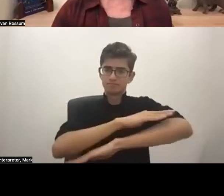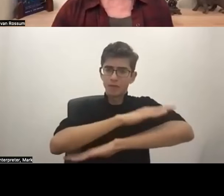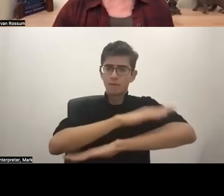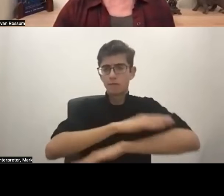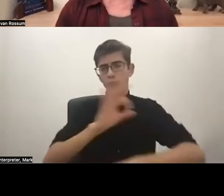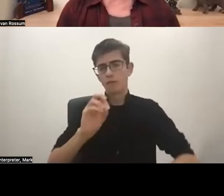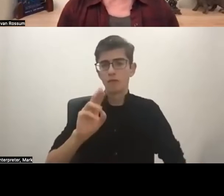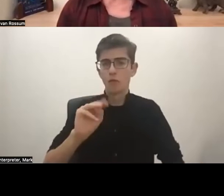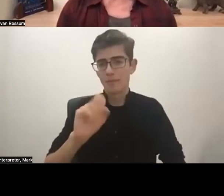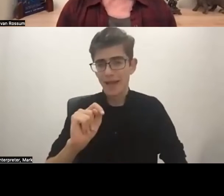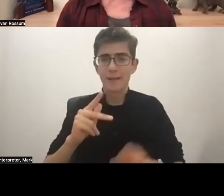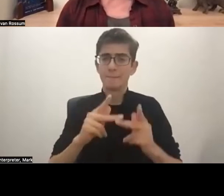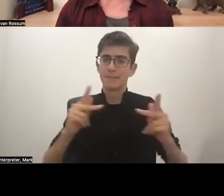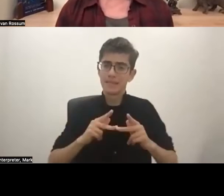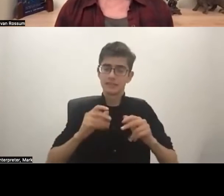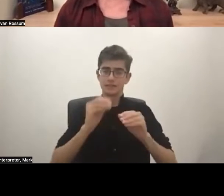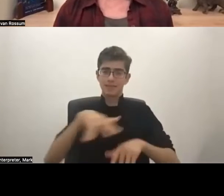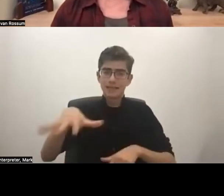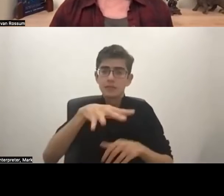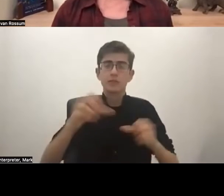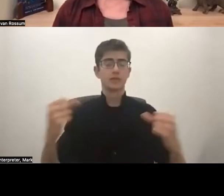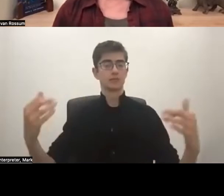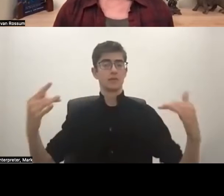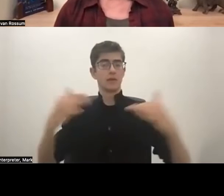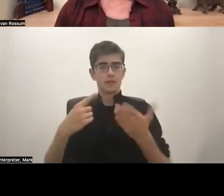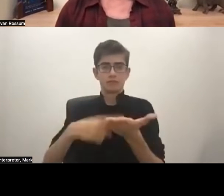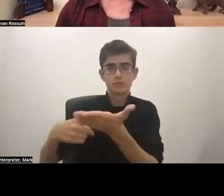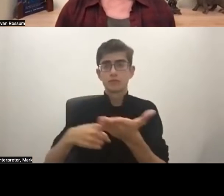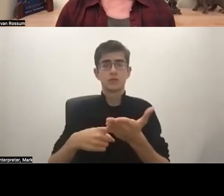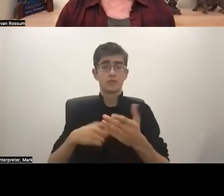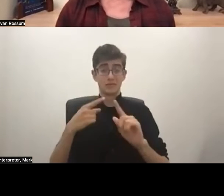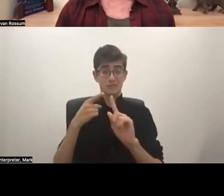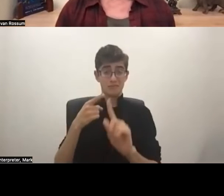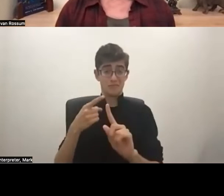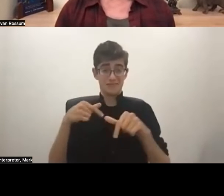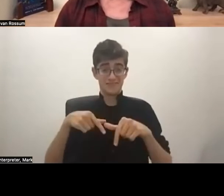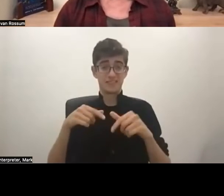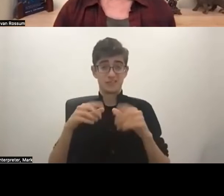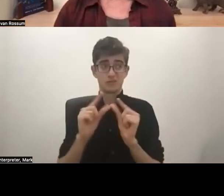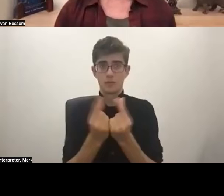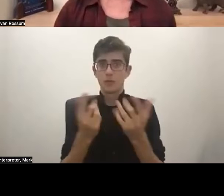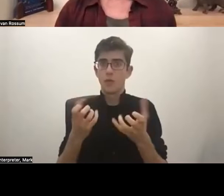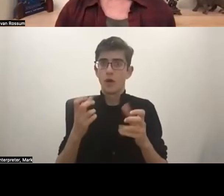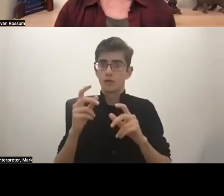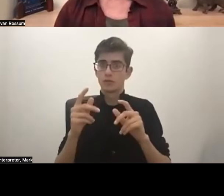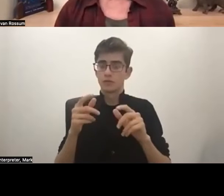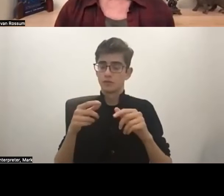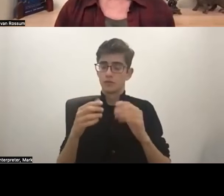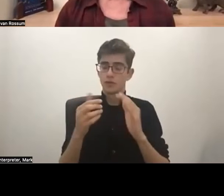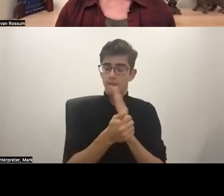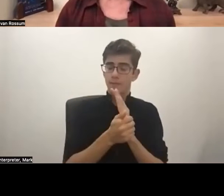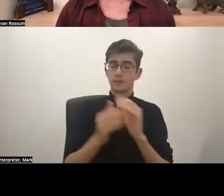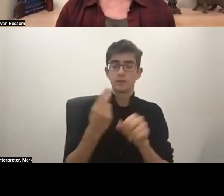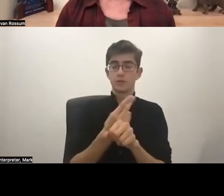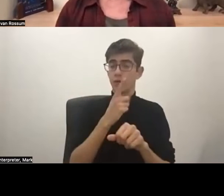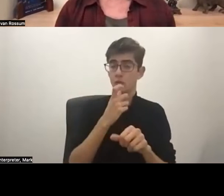that it can really be utilized by the people who are most disproportionately impacted by exposure to pollution, and now the advent of